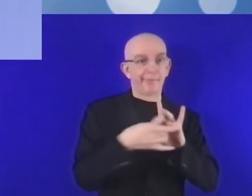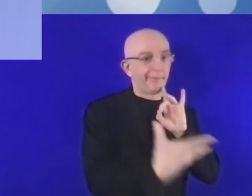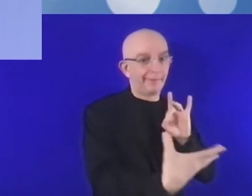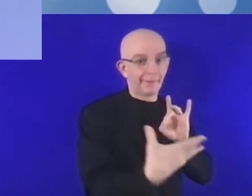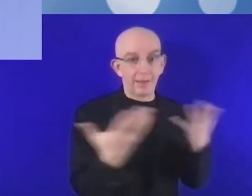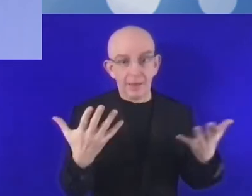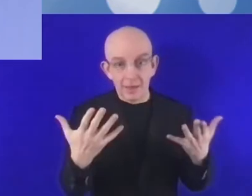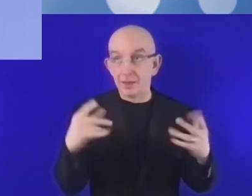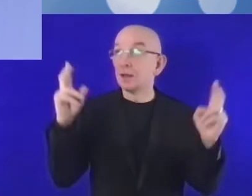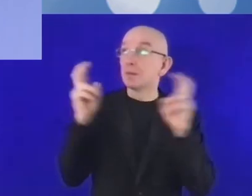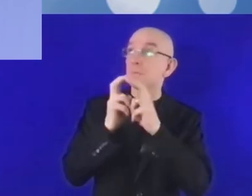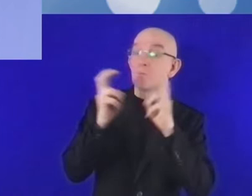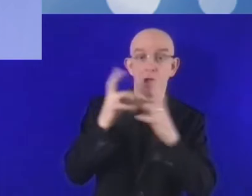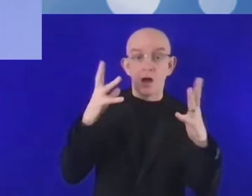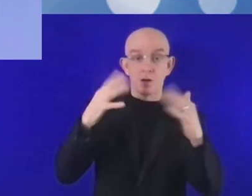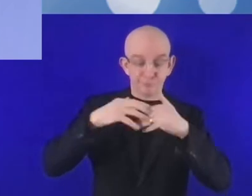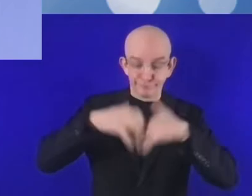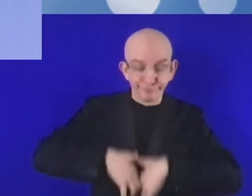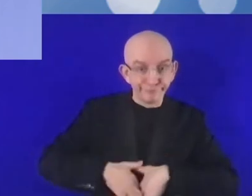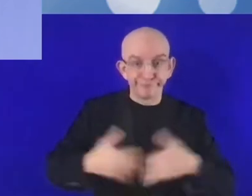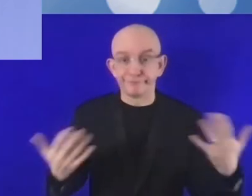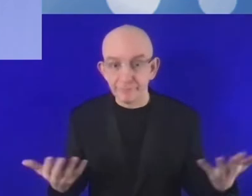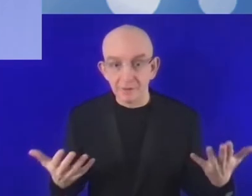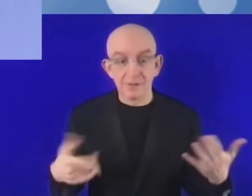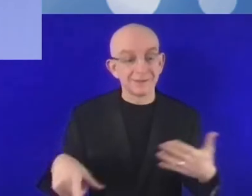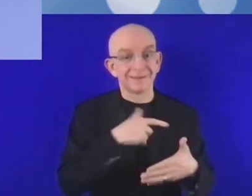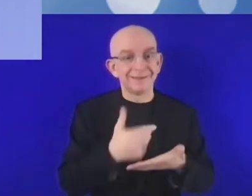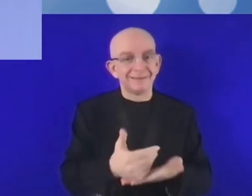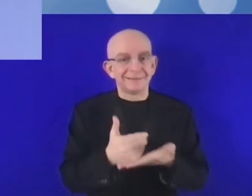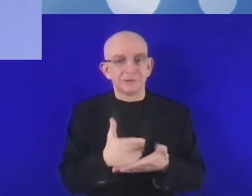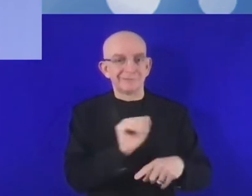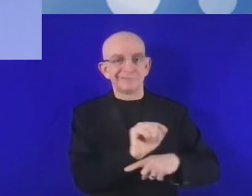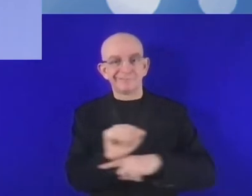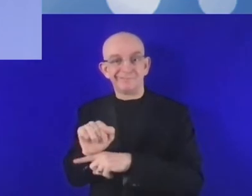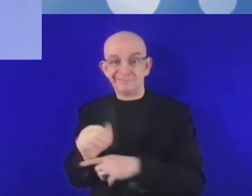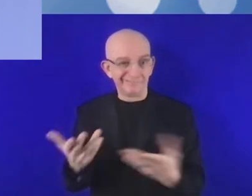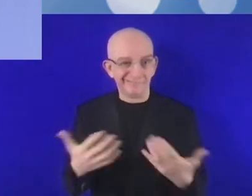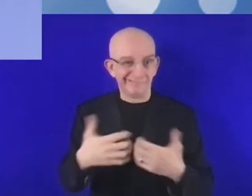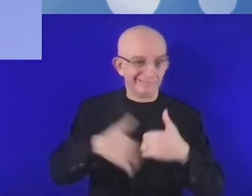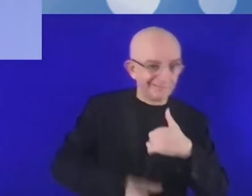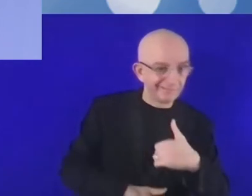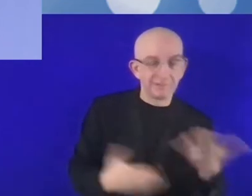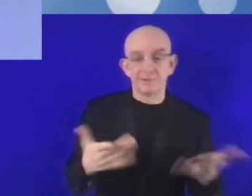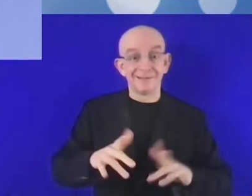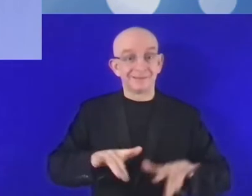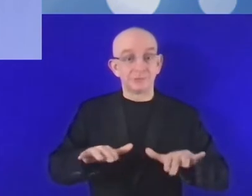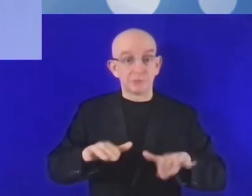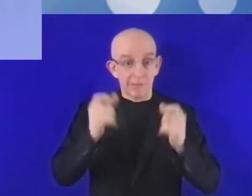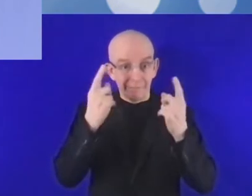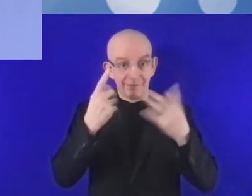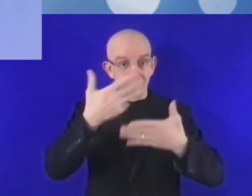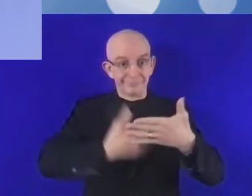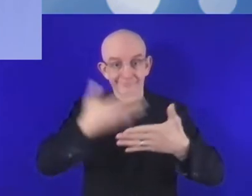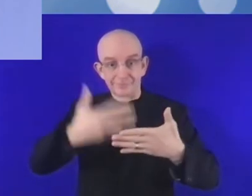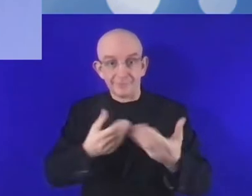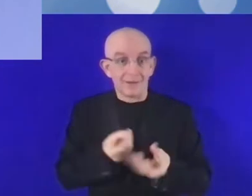pose the challenges for the digital transformation journey the other important factor is